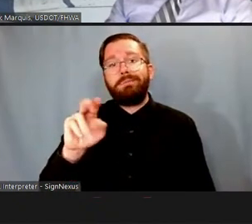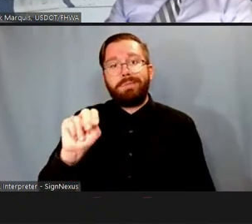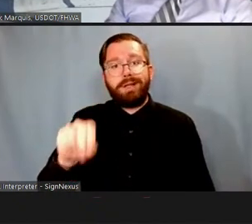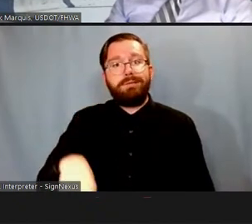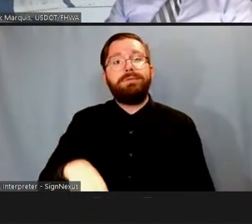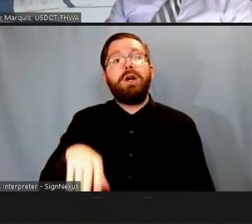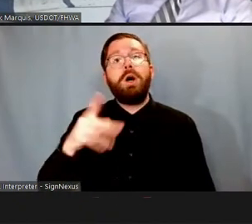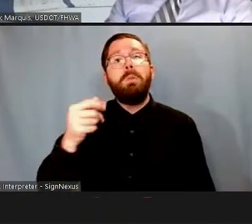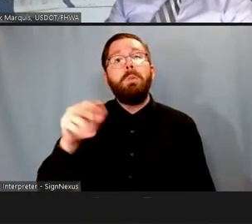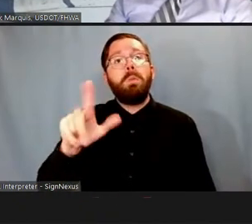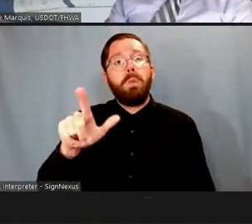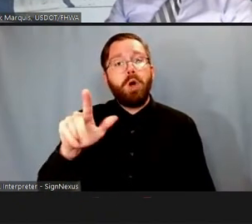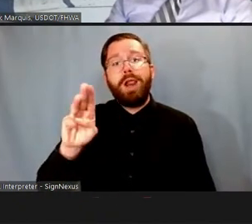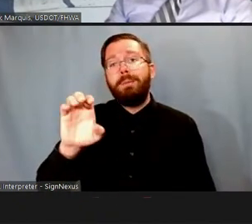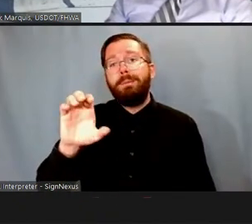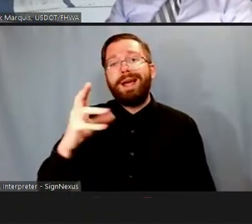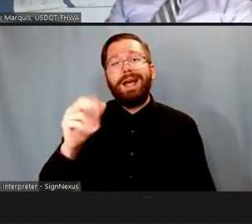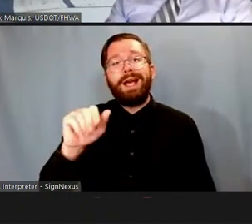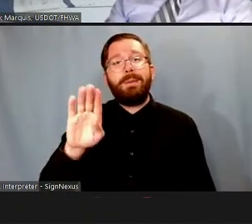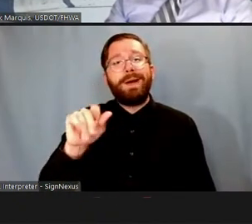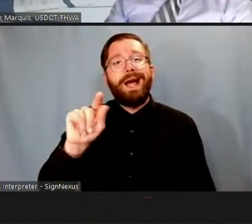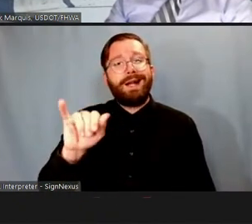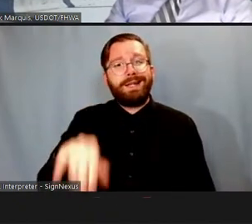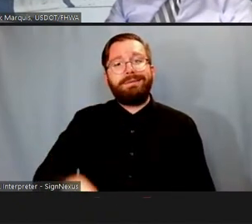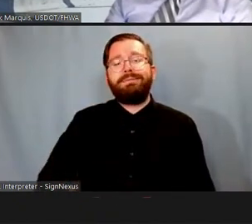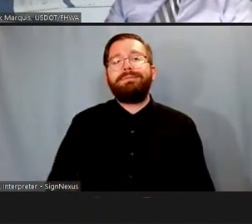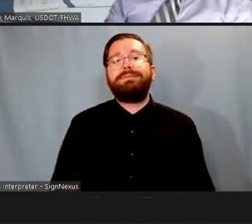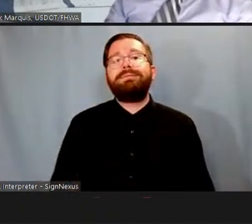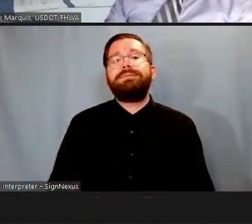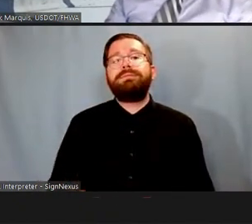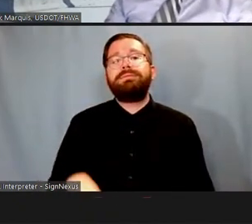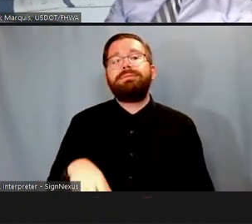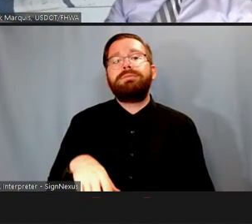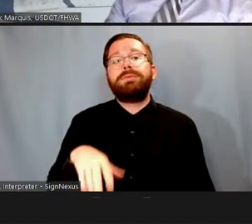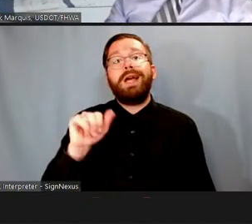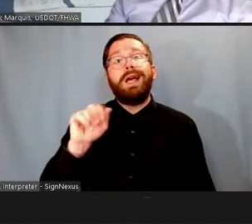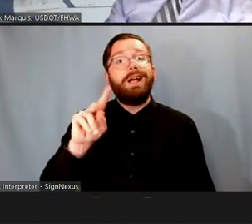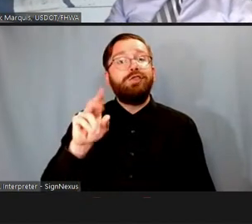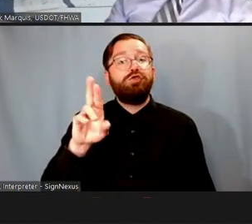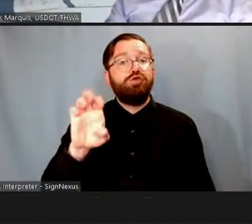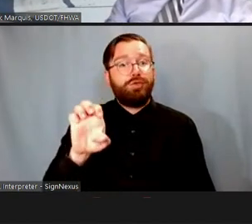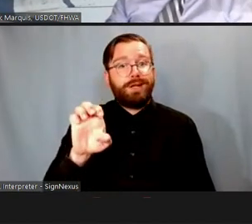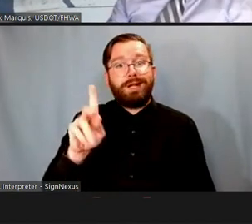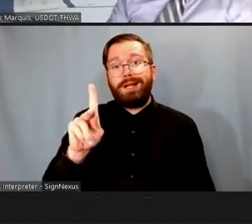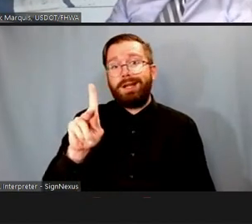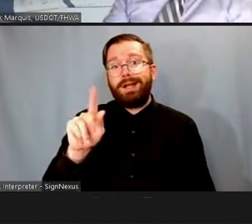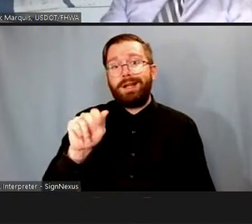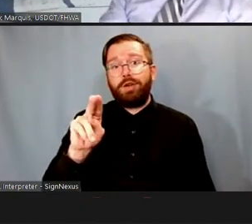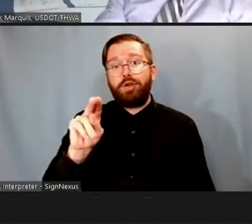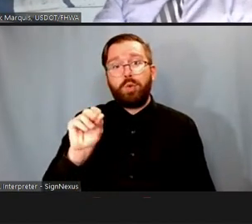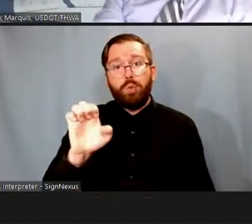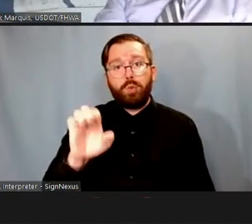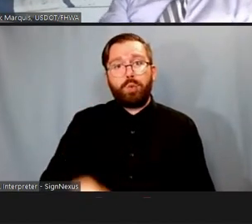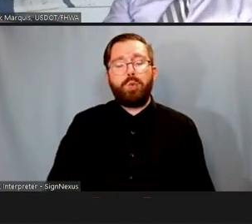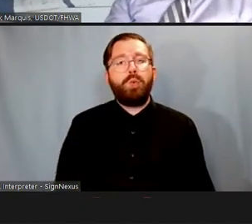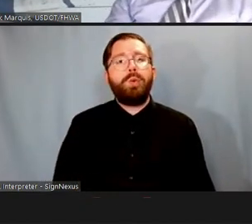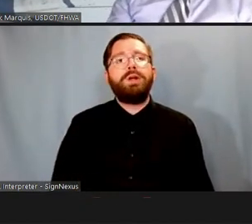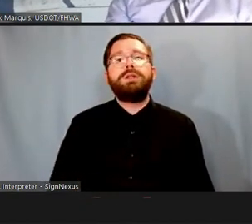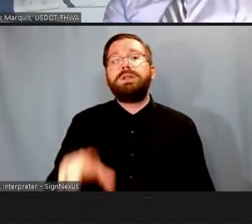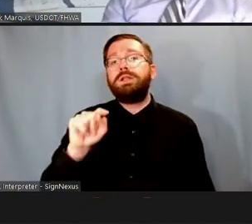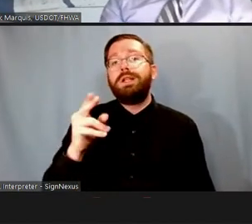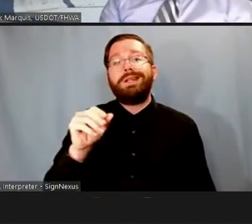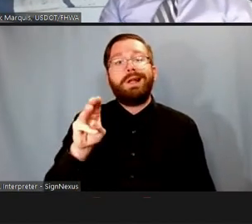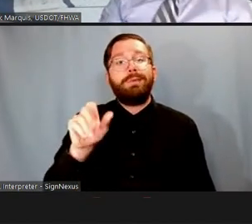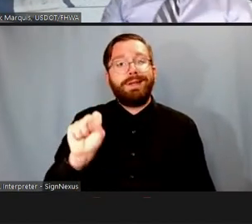paul manka body andre cano thomas